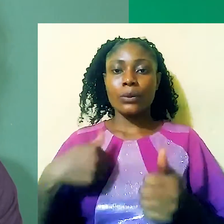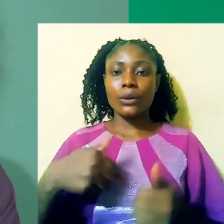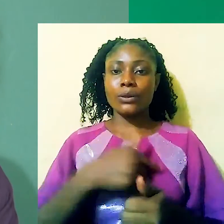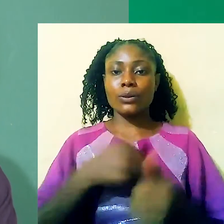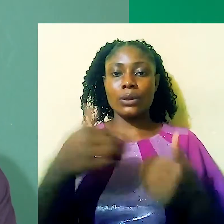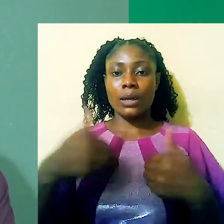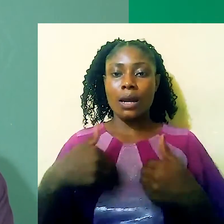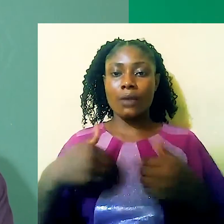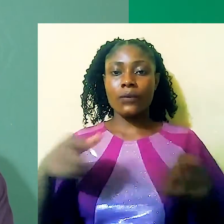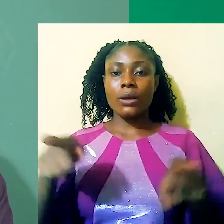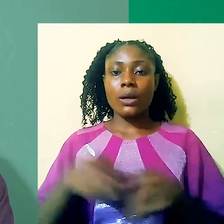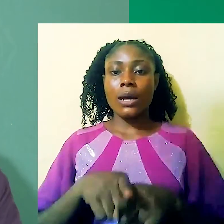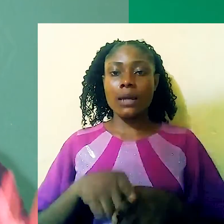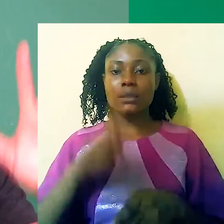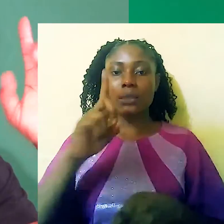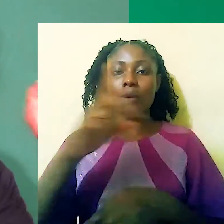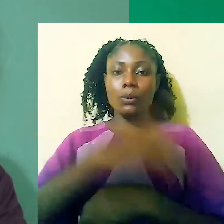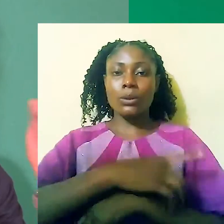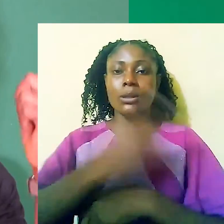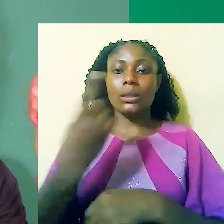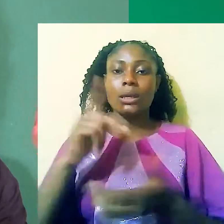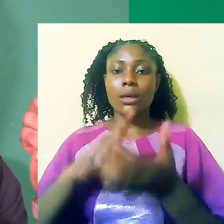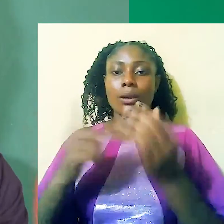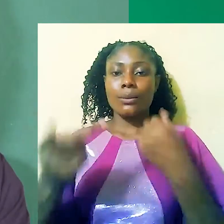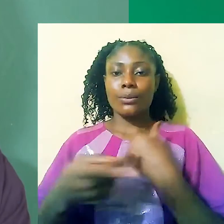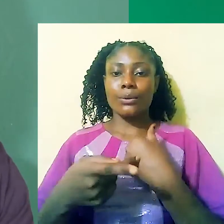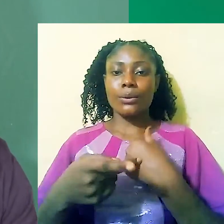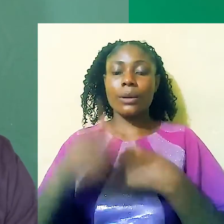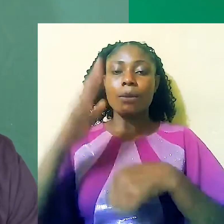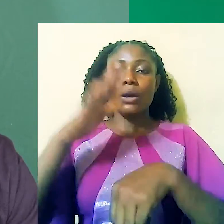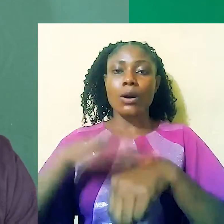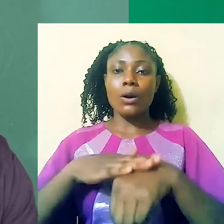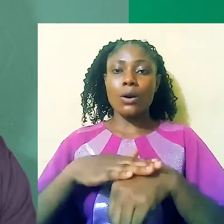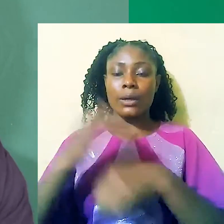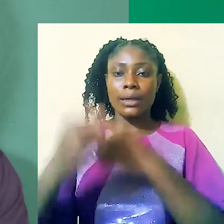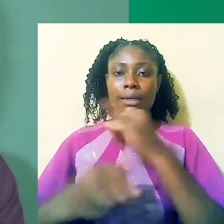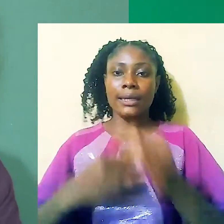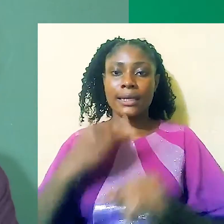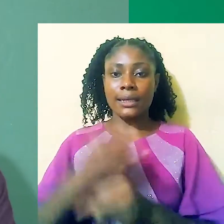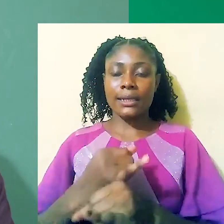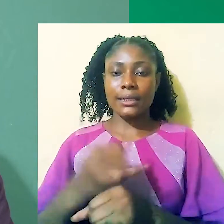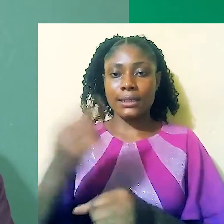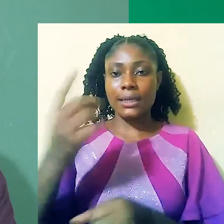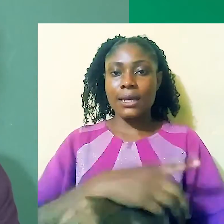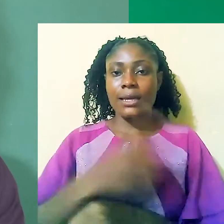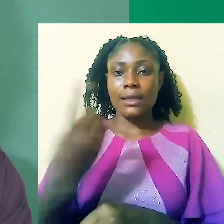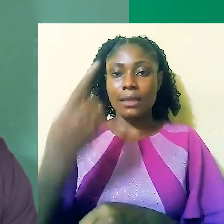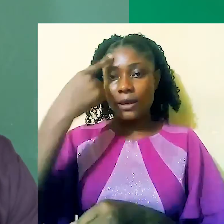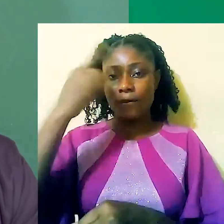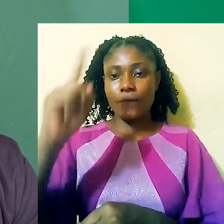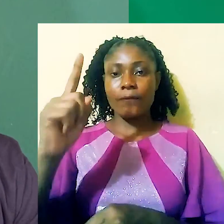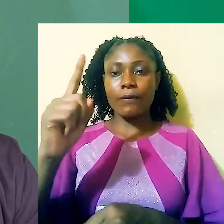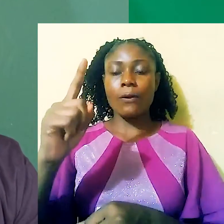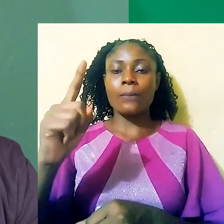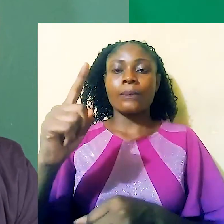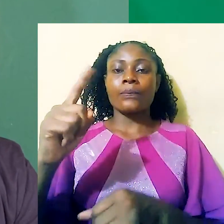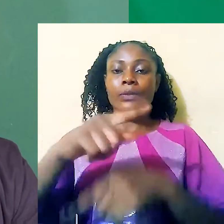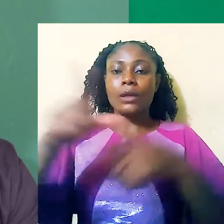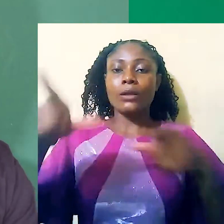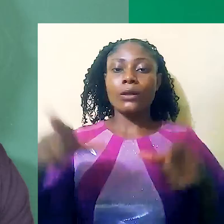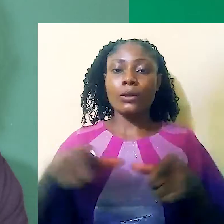program, which we had as a one-day program on the International Day